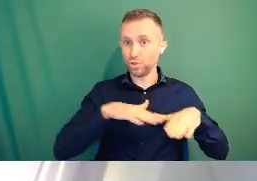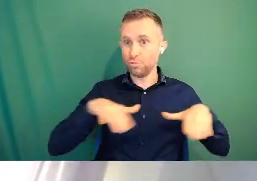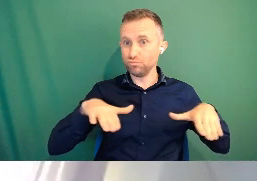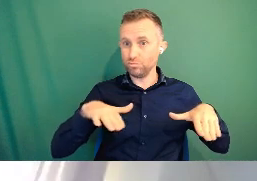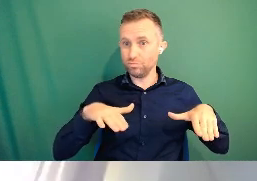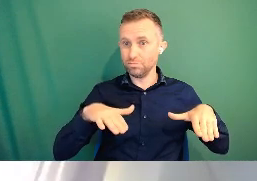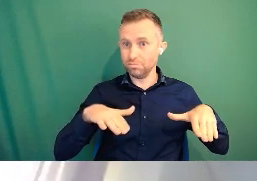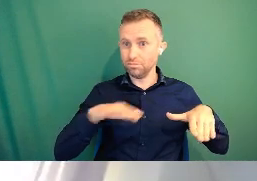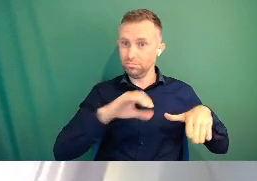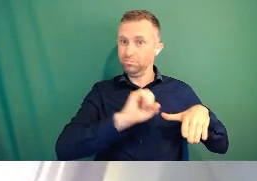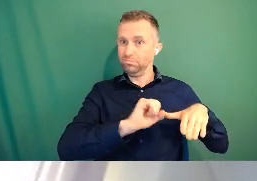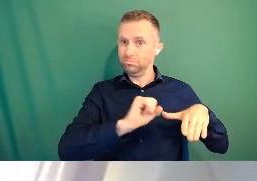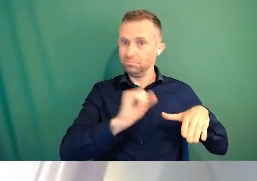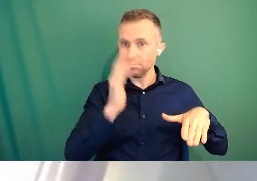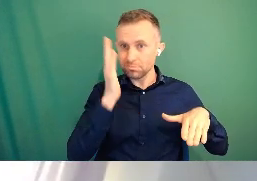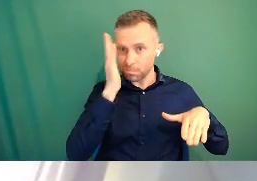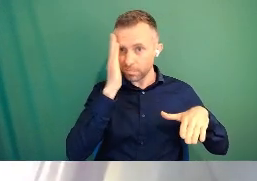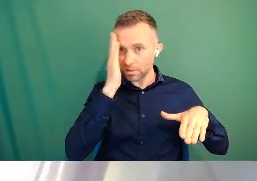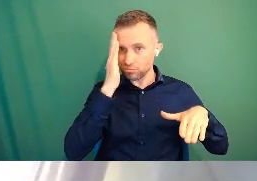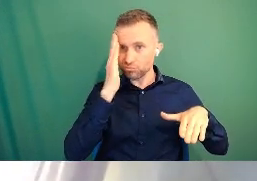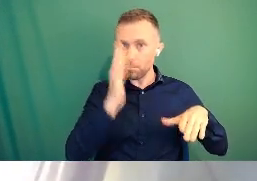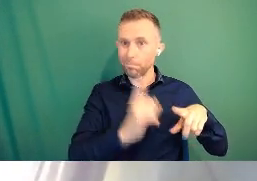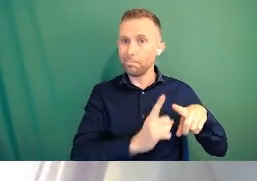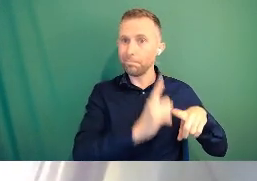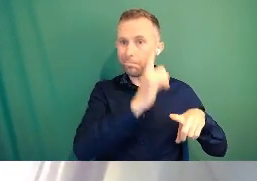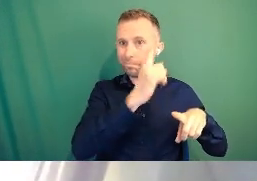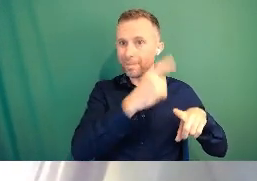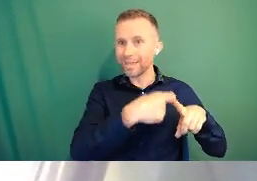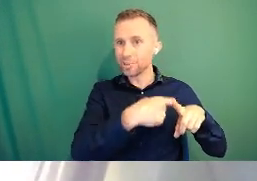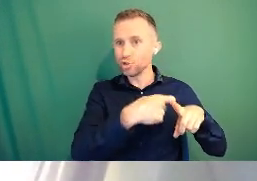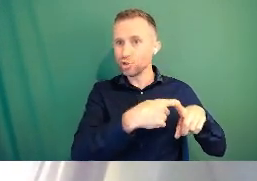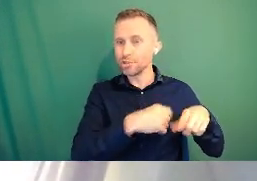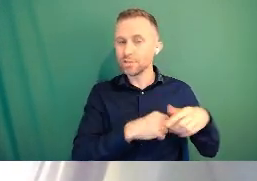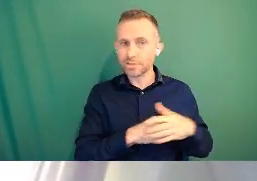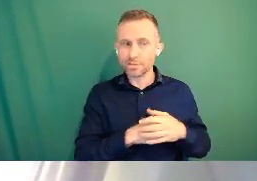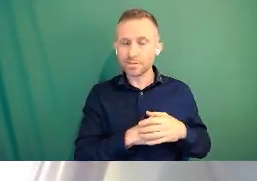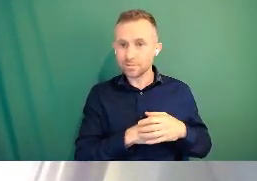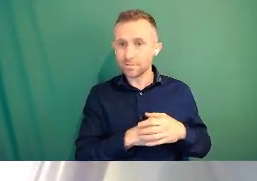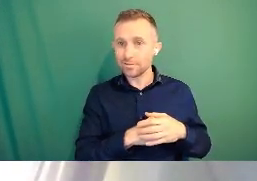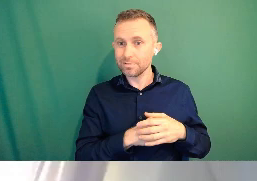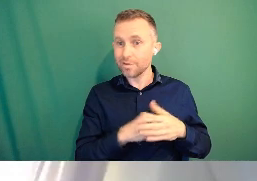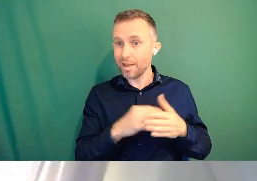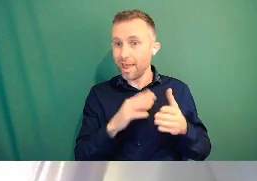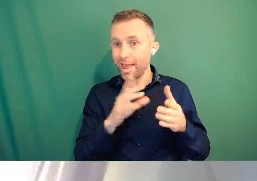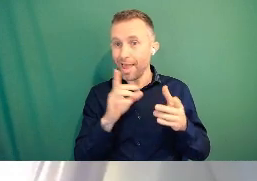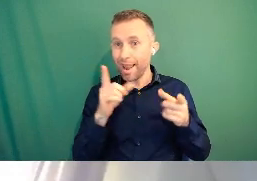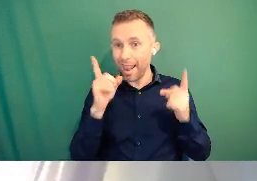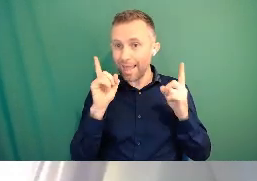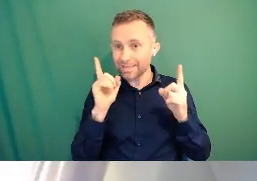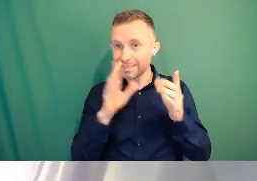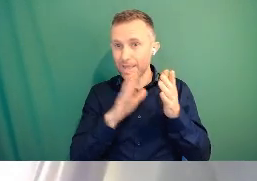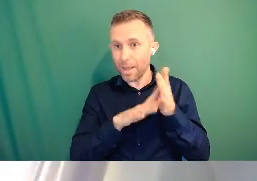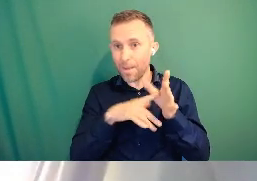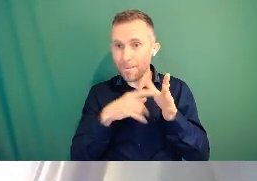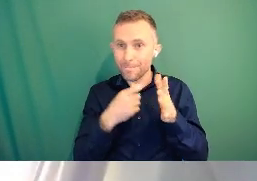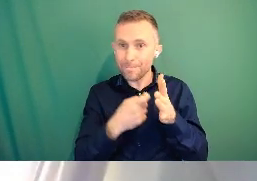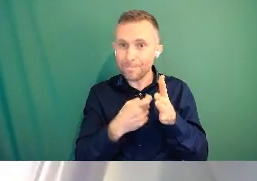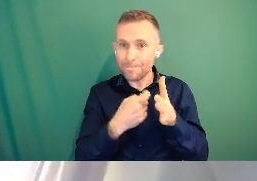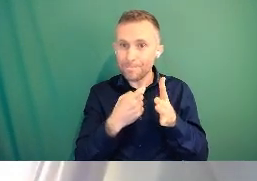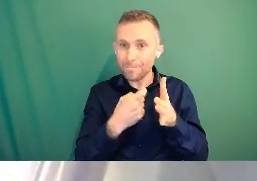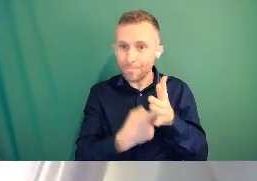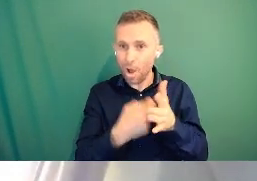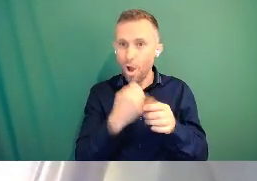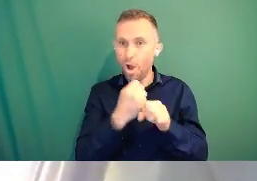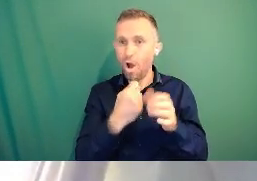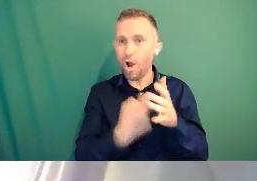the four children of Lord and Lady Bute, eldest of which Lady Margaret, and her bedroom is actually named after her,